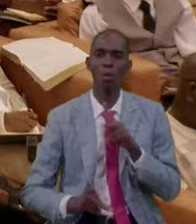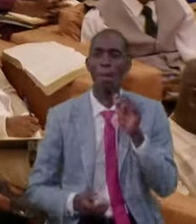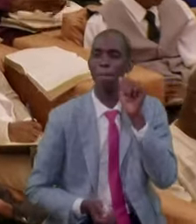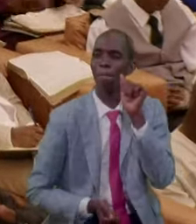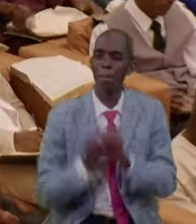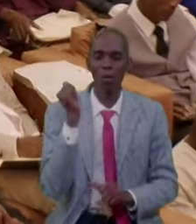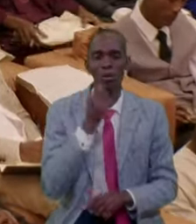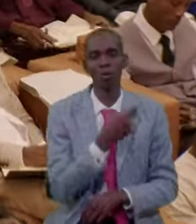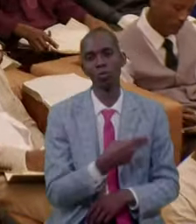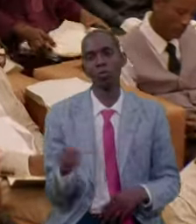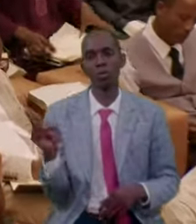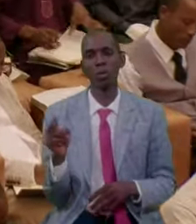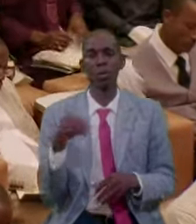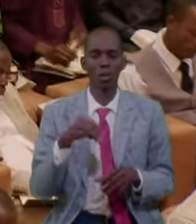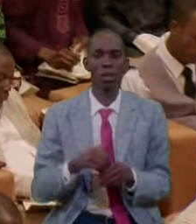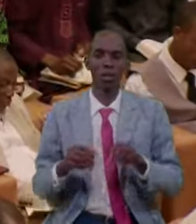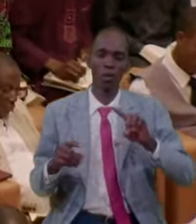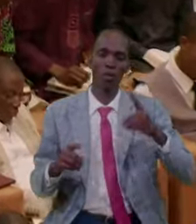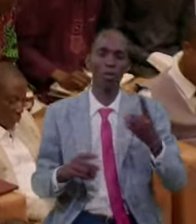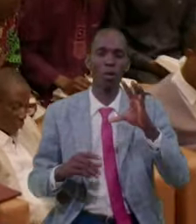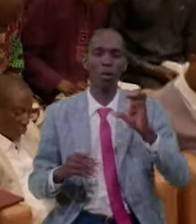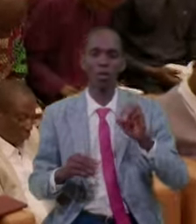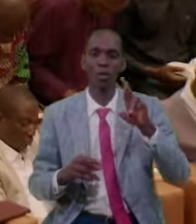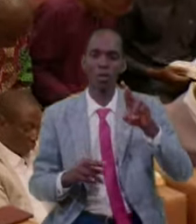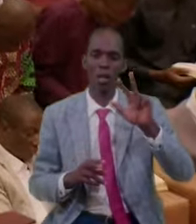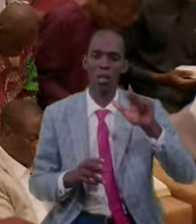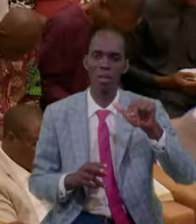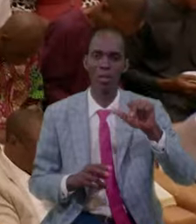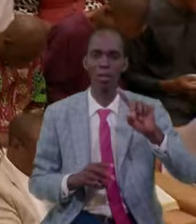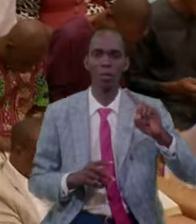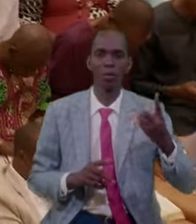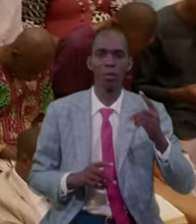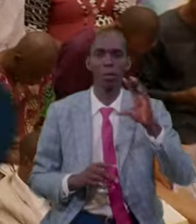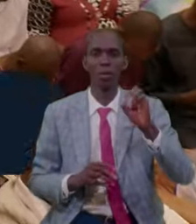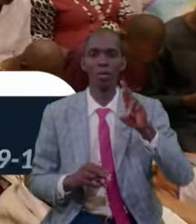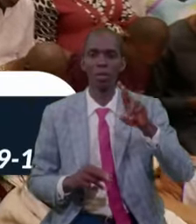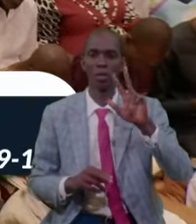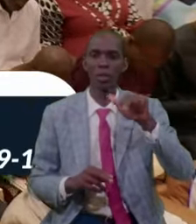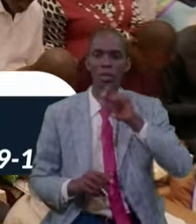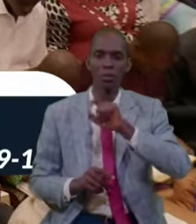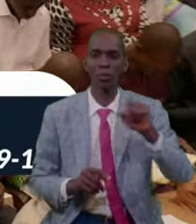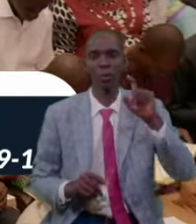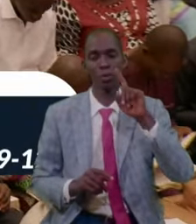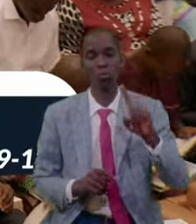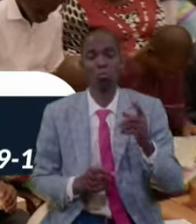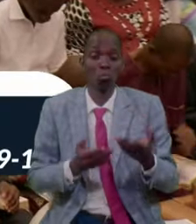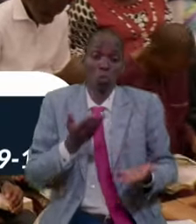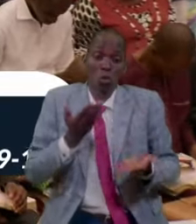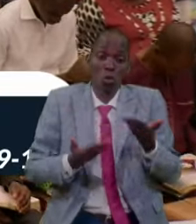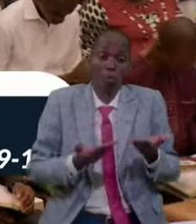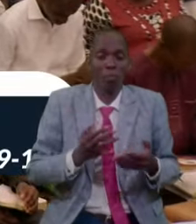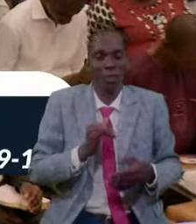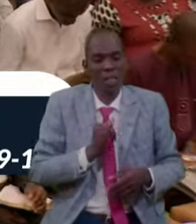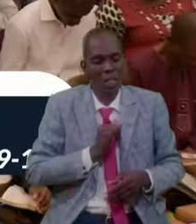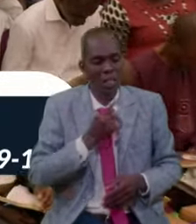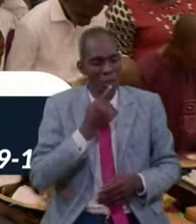chapter 13, 1 Corinthians chapter 13, reading from verse 1, though I speak with